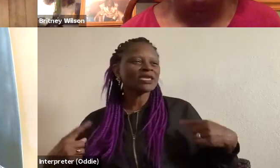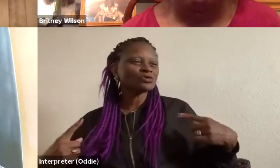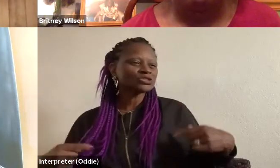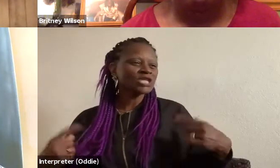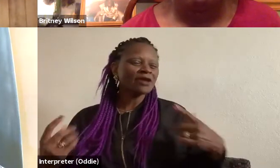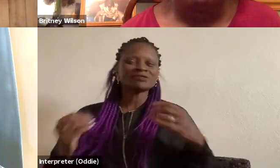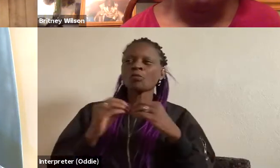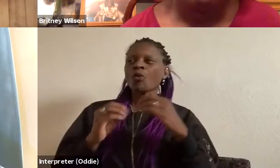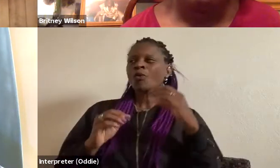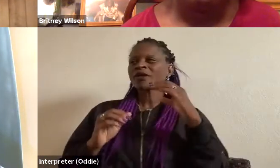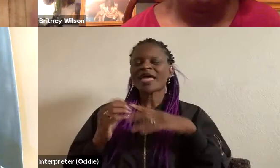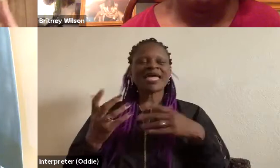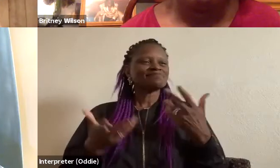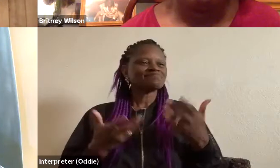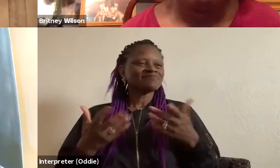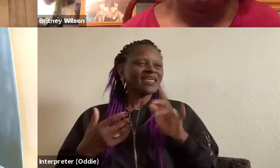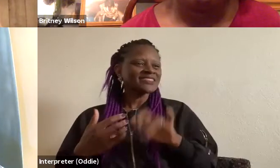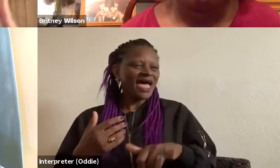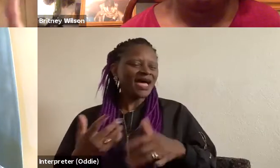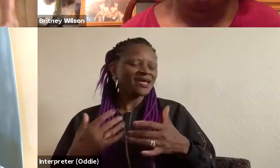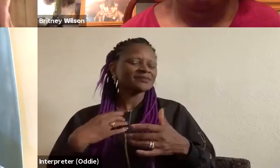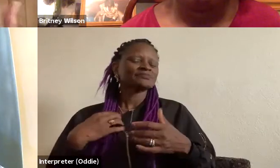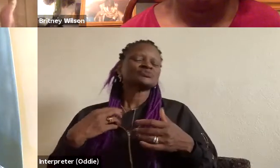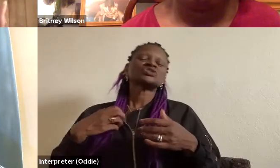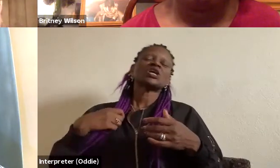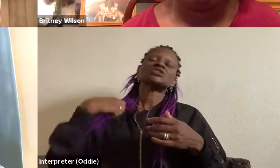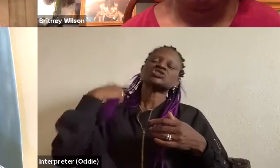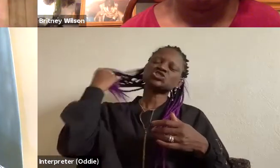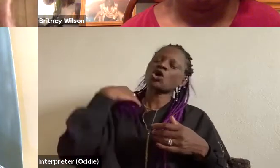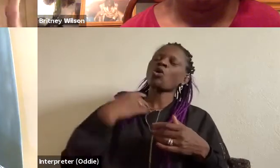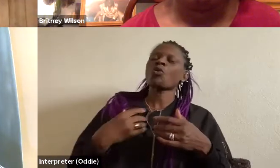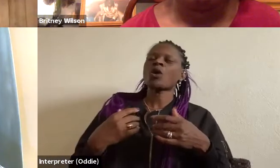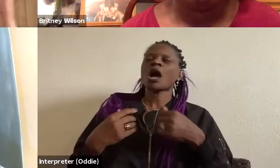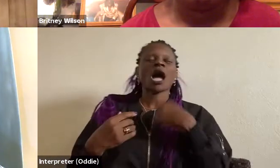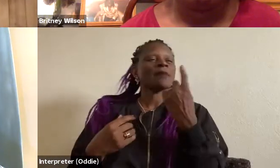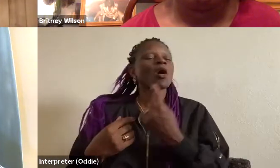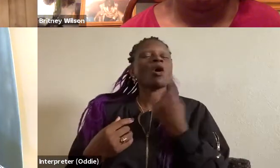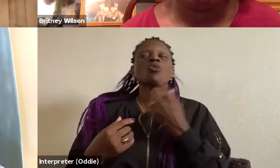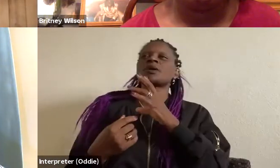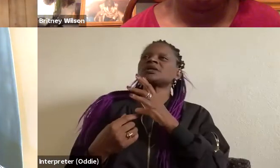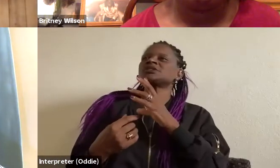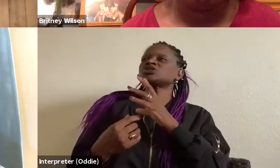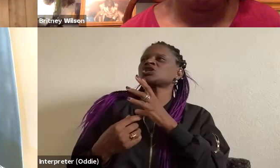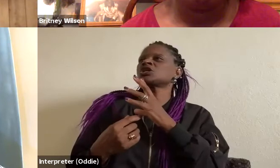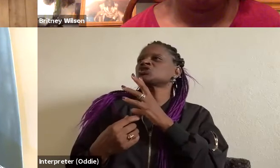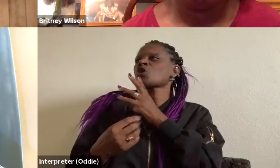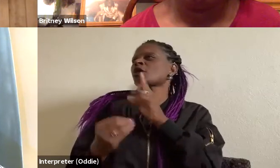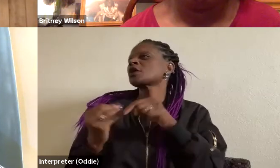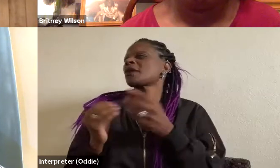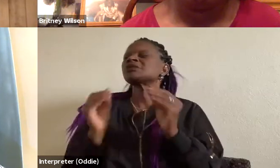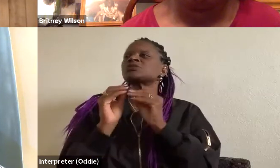my work when it comes to talking to organizations about accessibility, especially. I'm like, it's more than just ramps and curb cuts, you